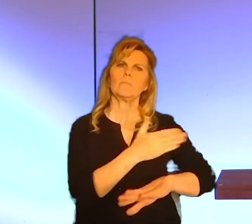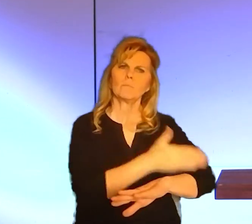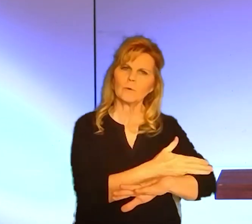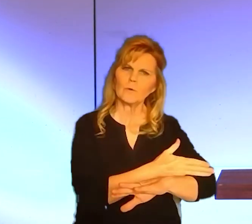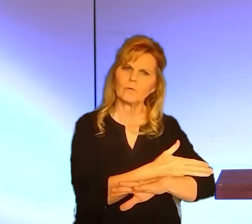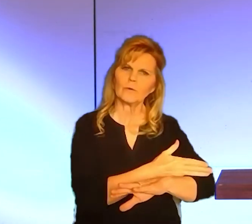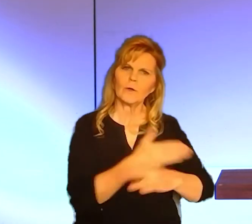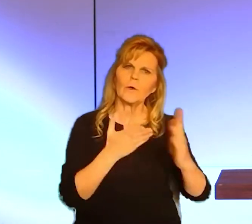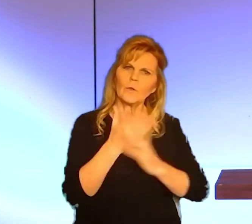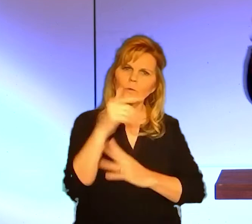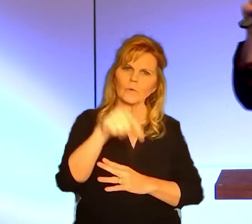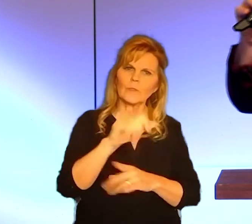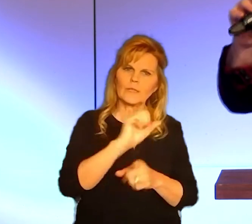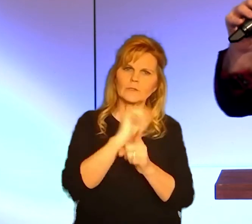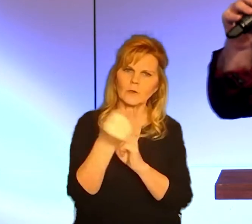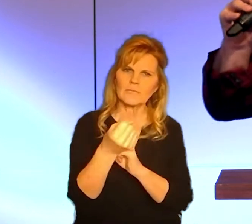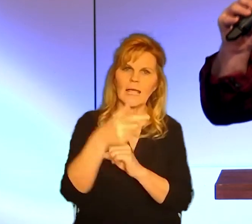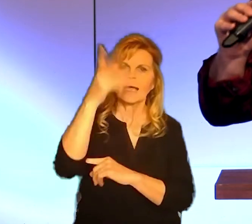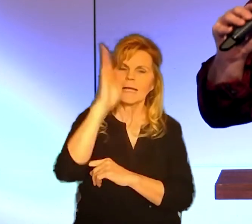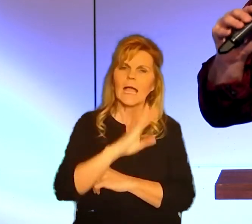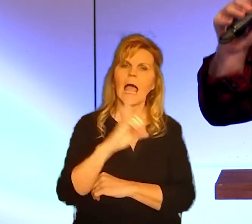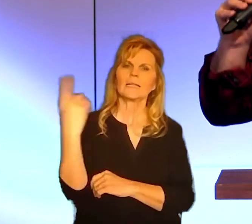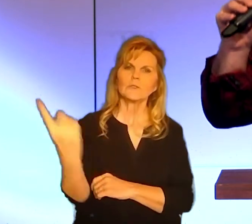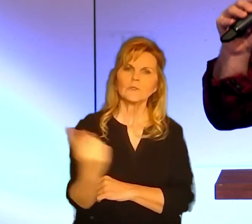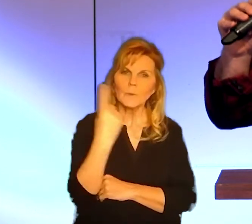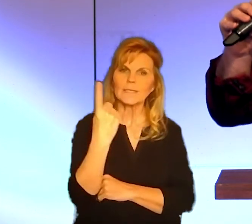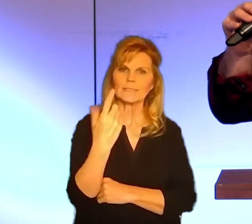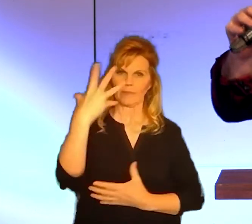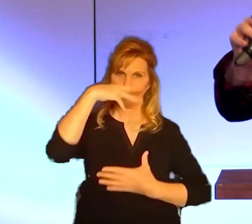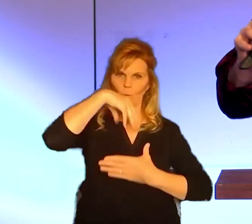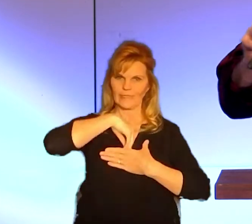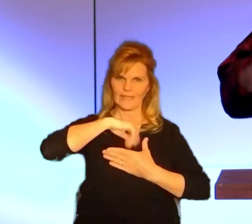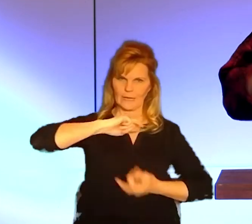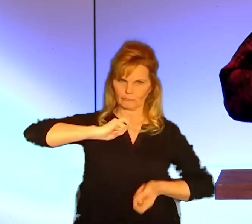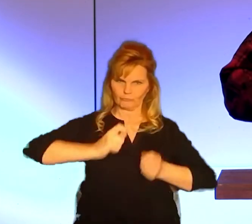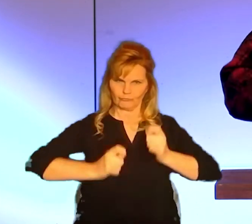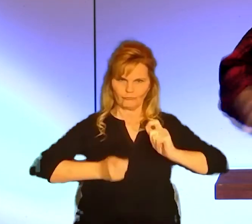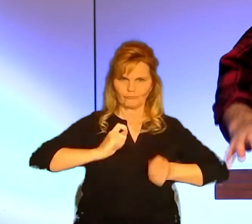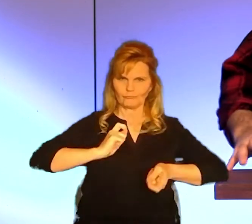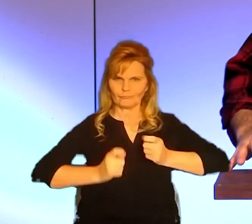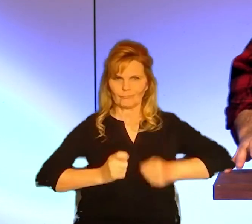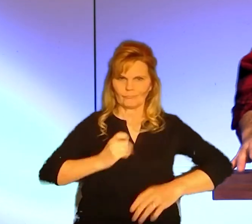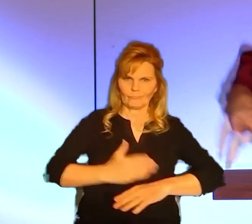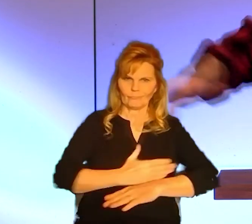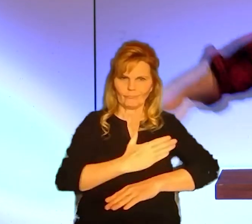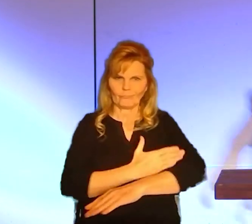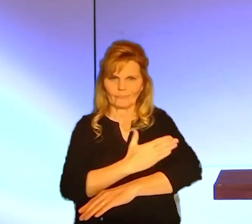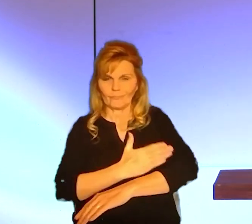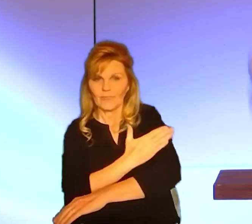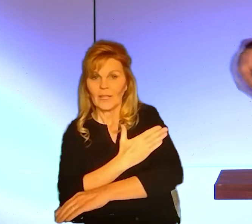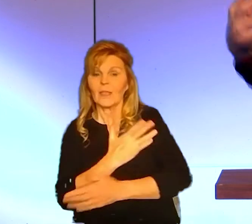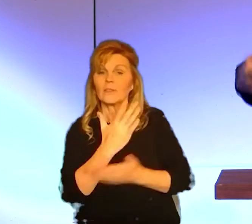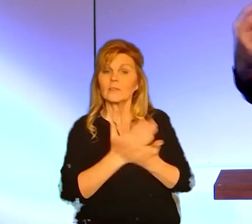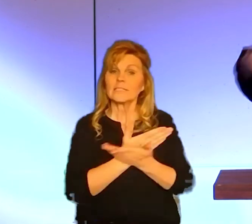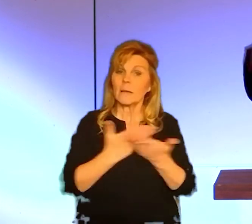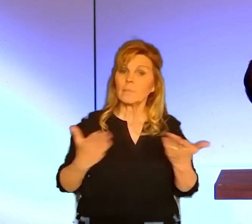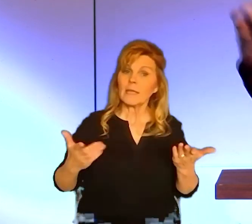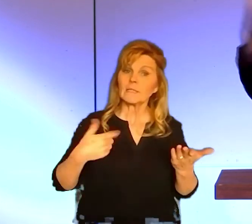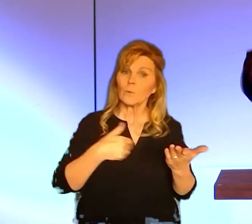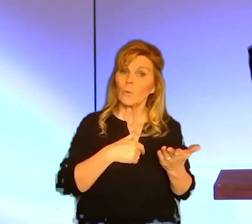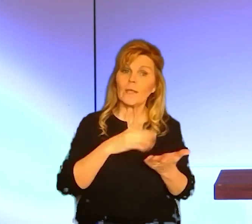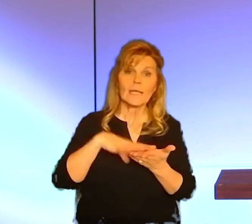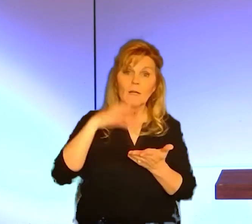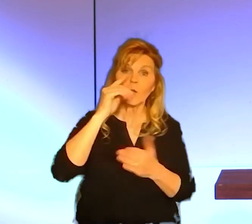present circumstances. God is doing something in us. He's building something in us. And there's some things that we can only